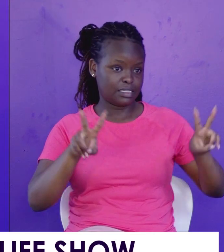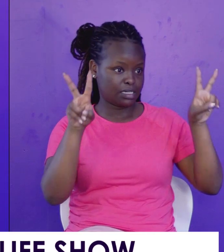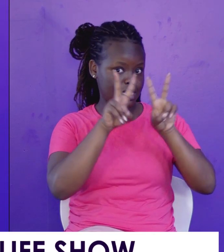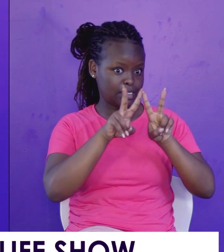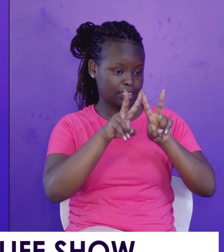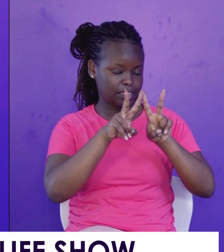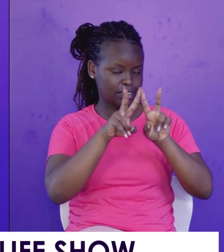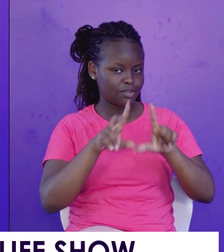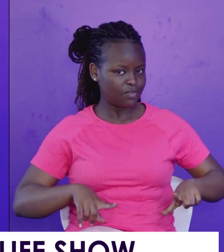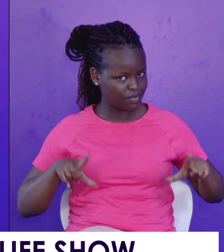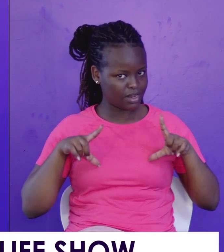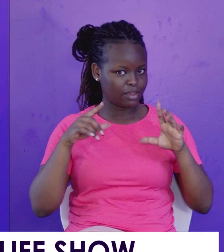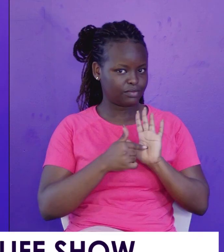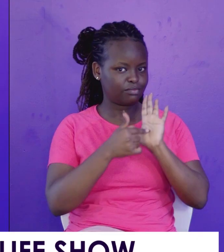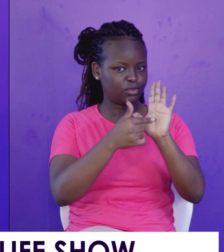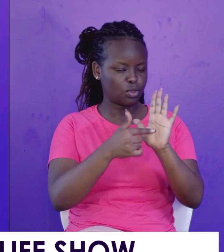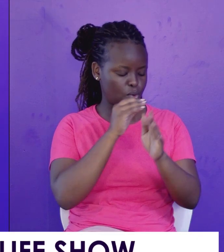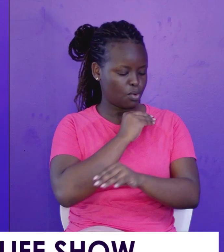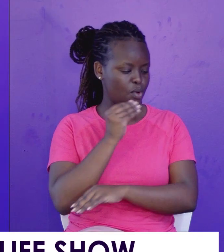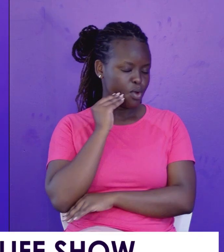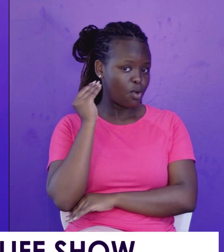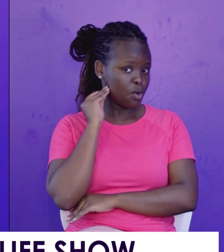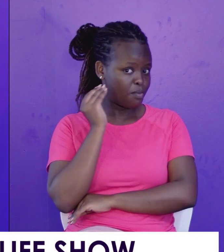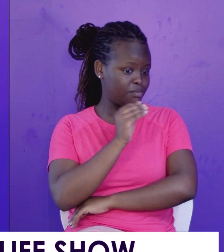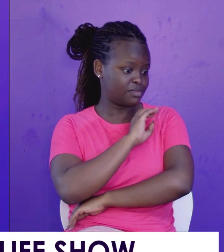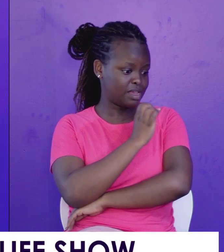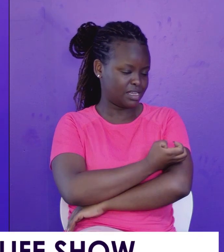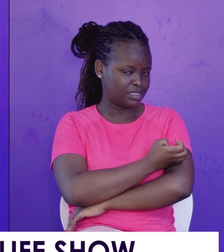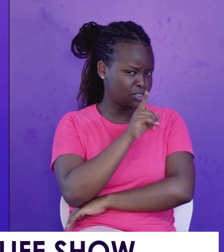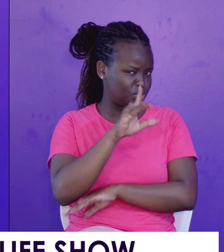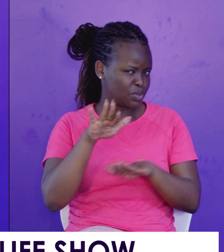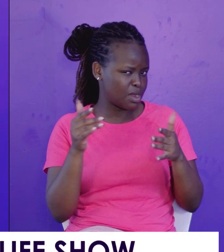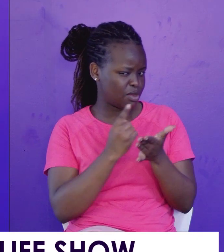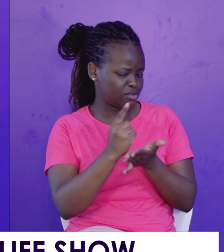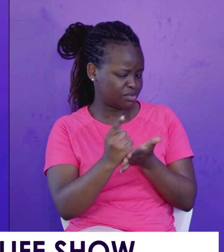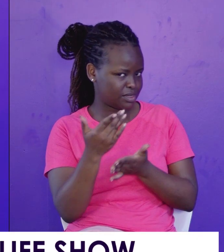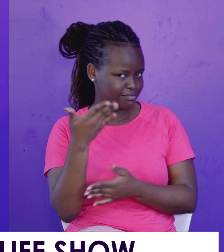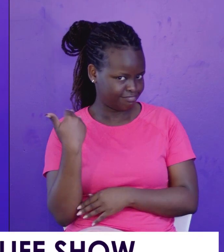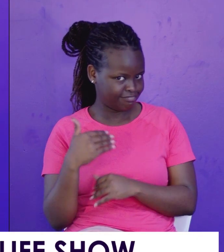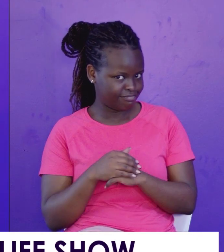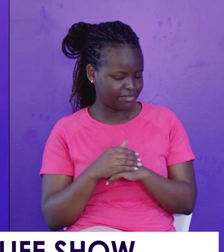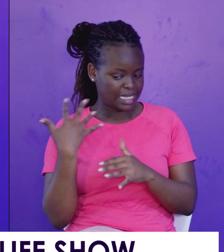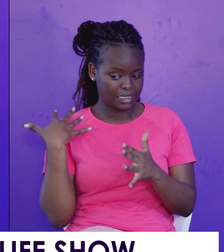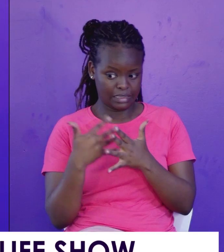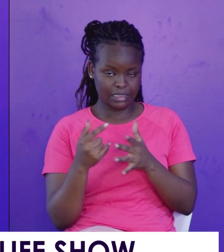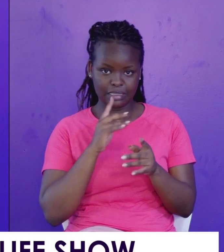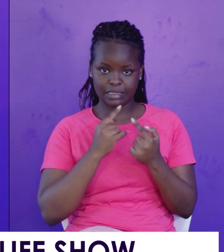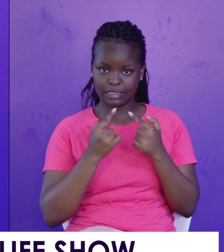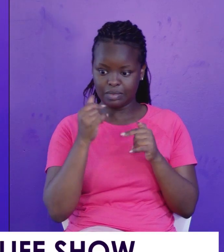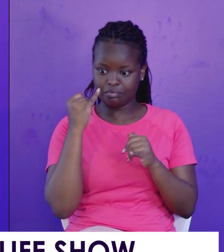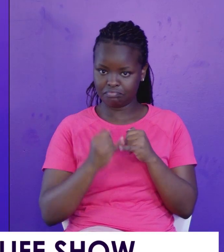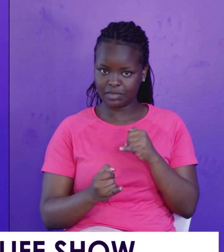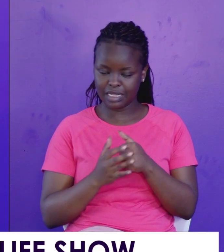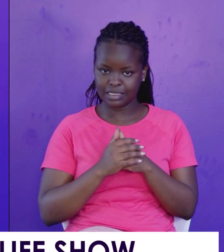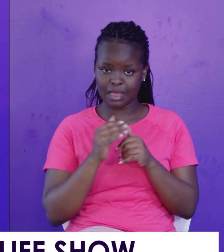of energy. How have you been for the last 1 week since we last spoke about the